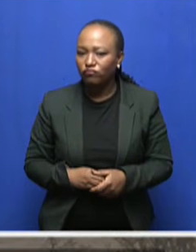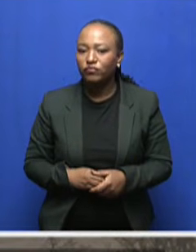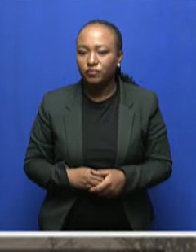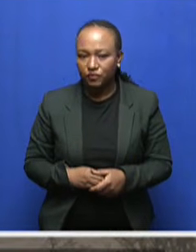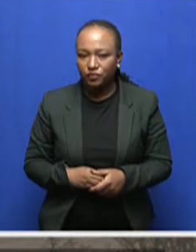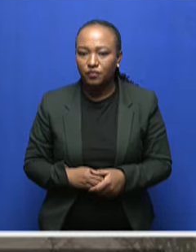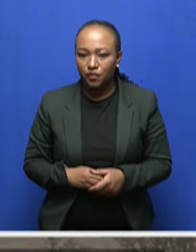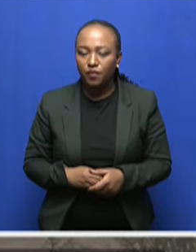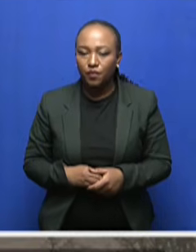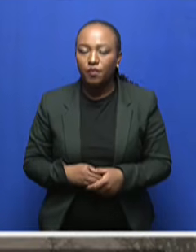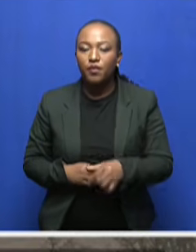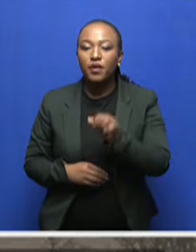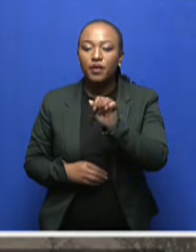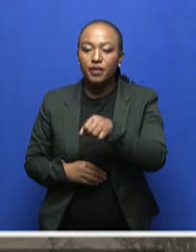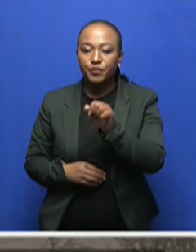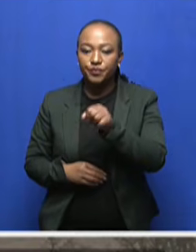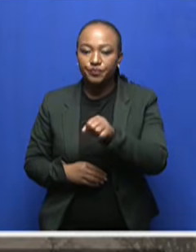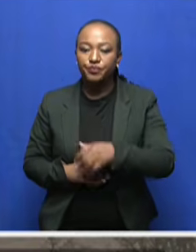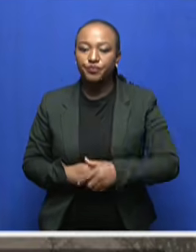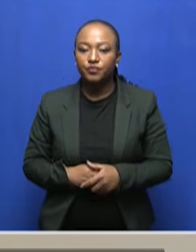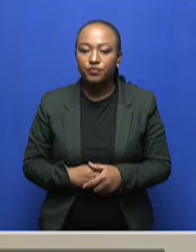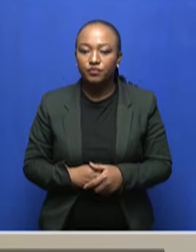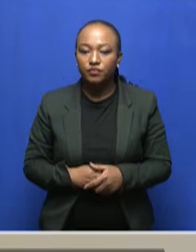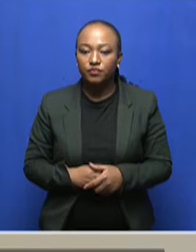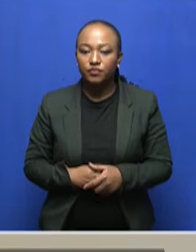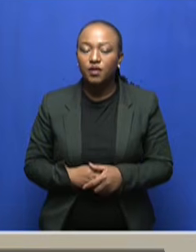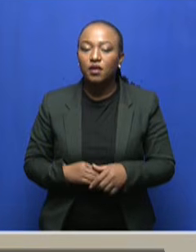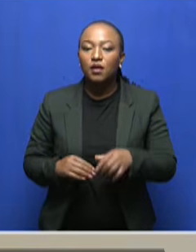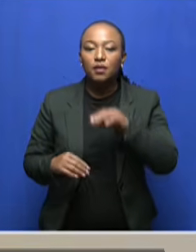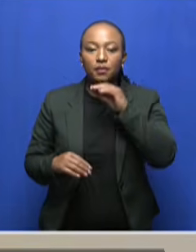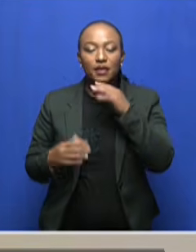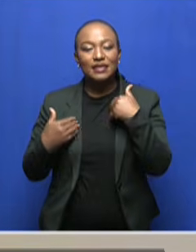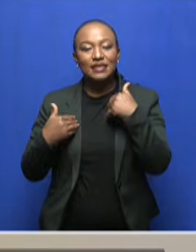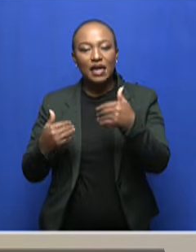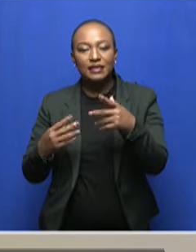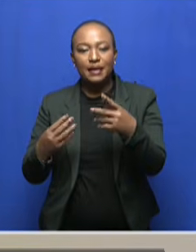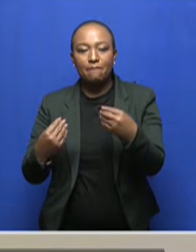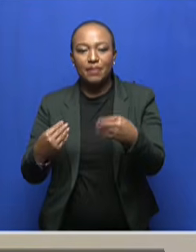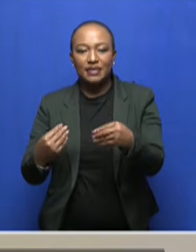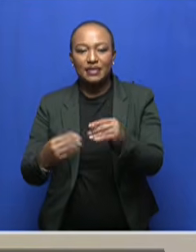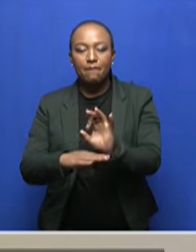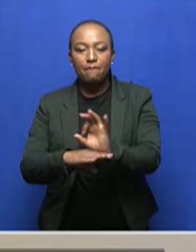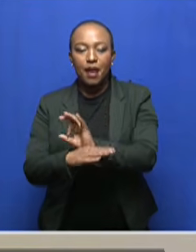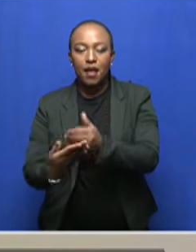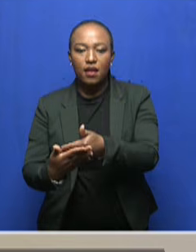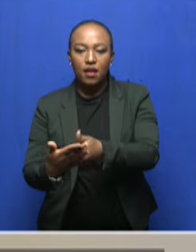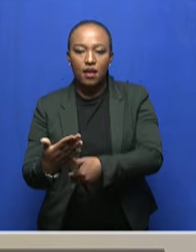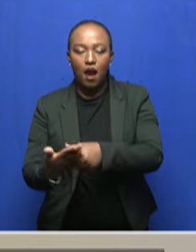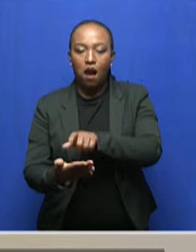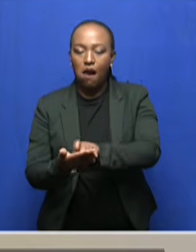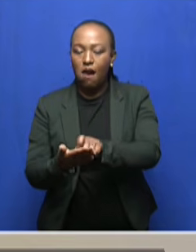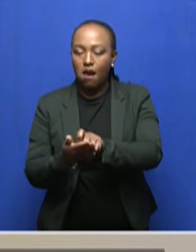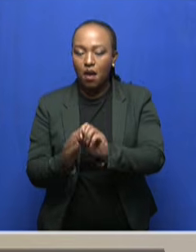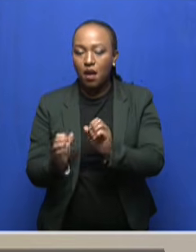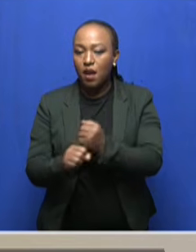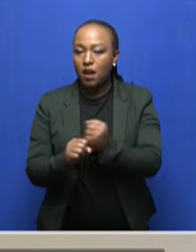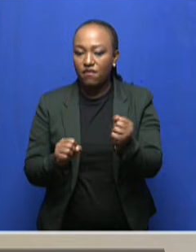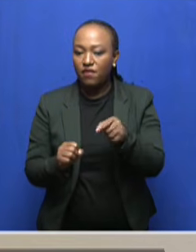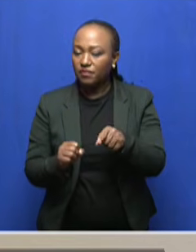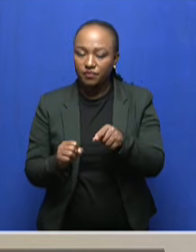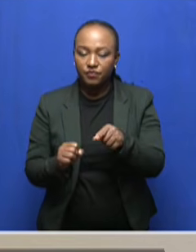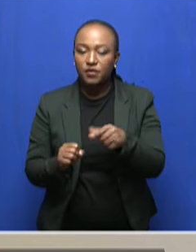100%. So funny enough, this did not start out on a business plan. So it was never written down. I was looking for a